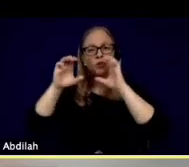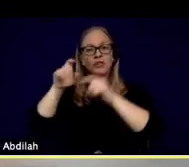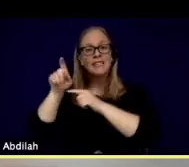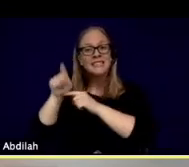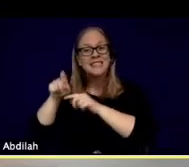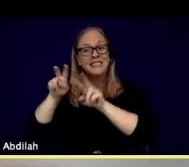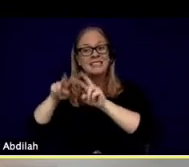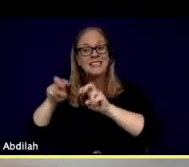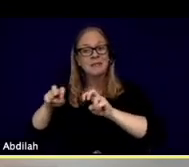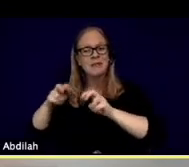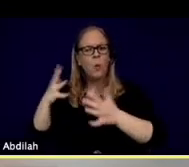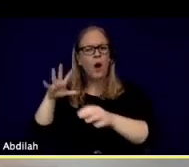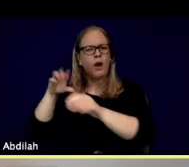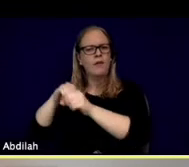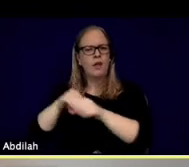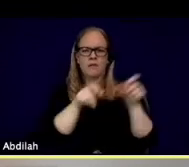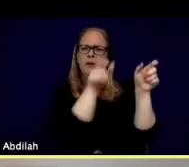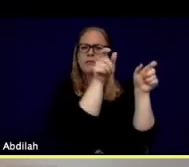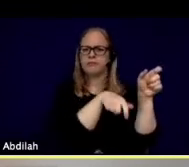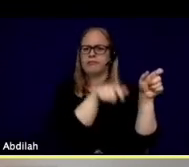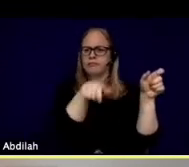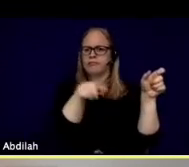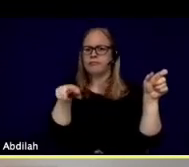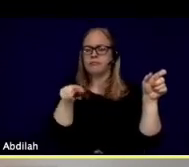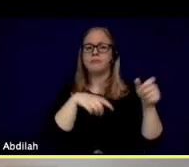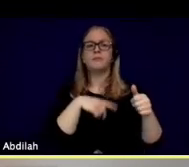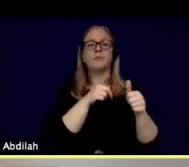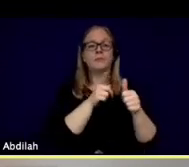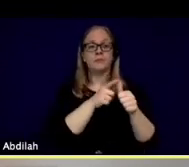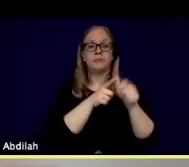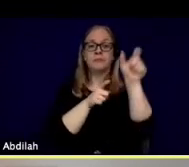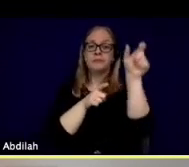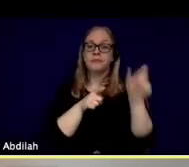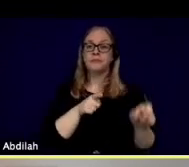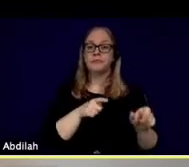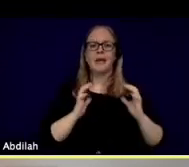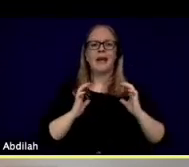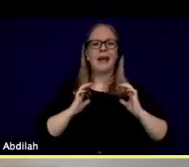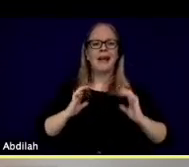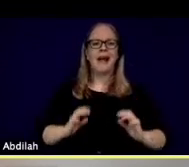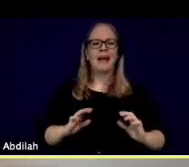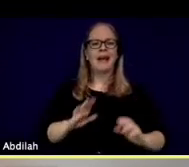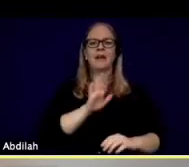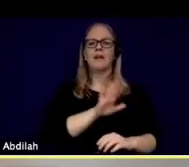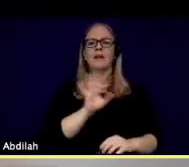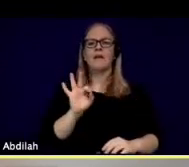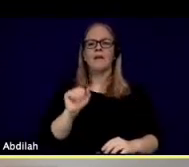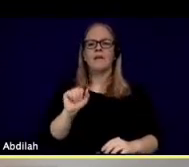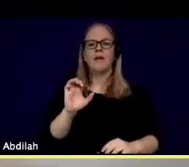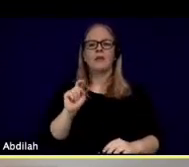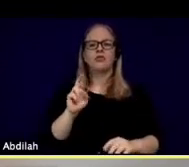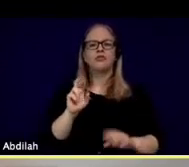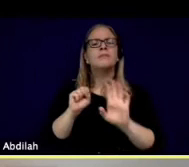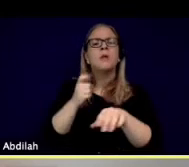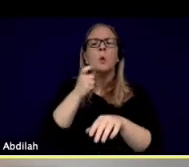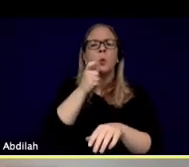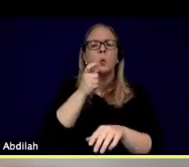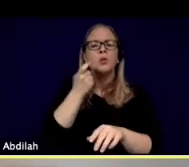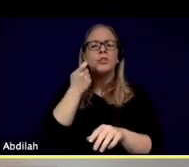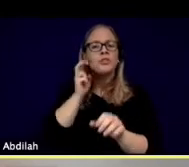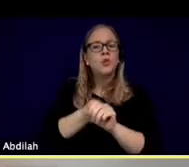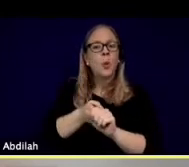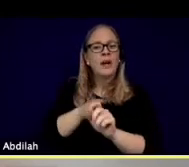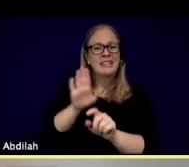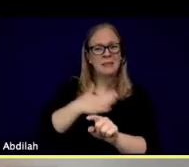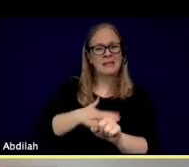in the first slide, we have the basic client factors. Someone just came in. Please mute your mic, so